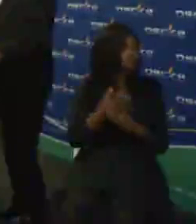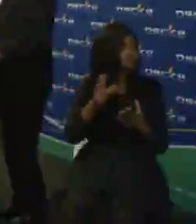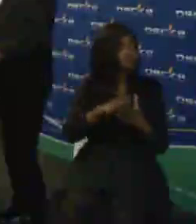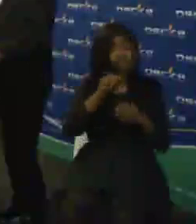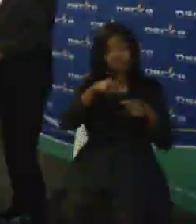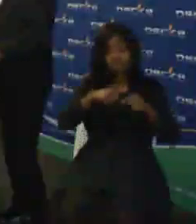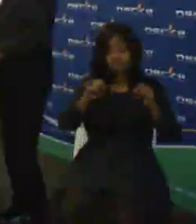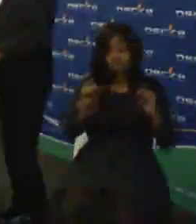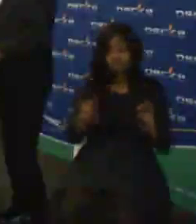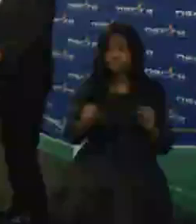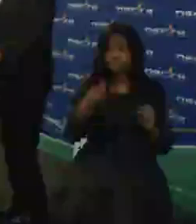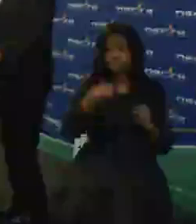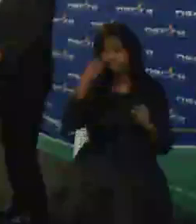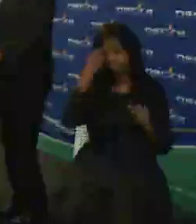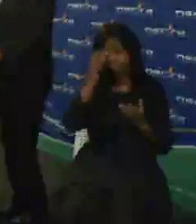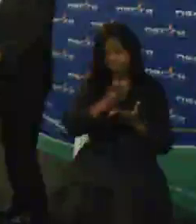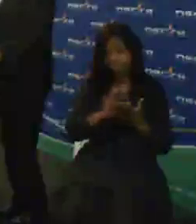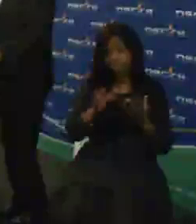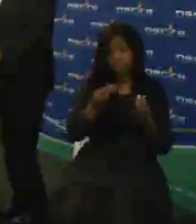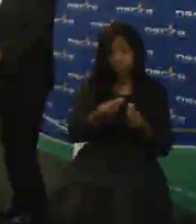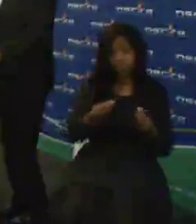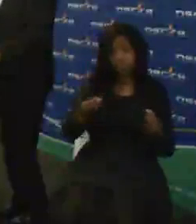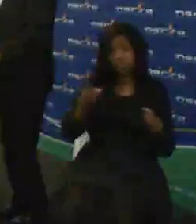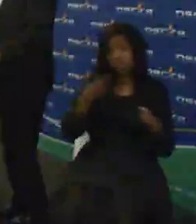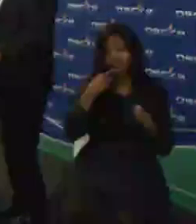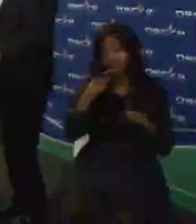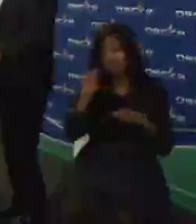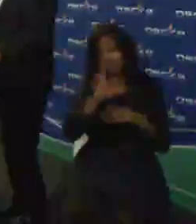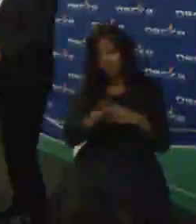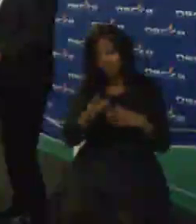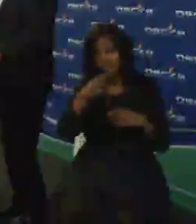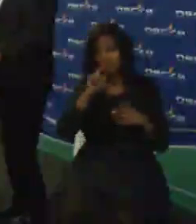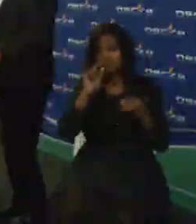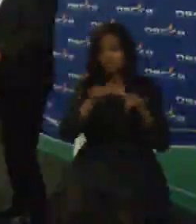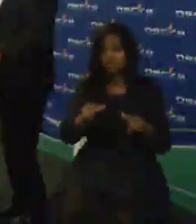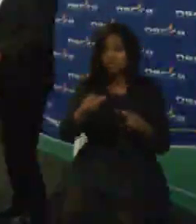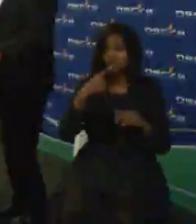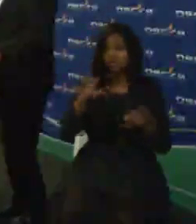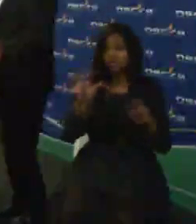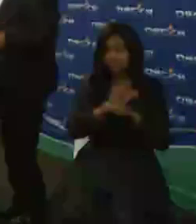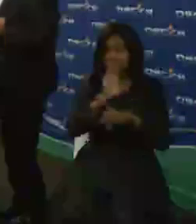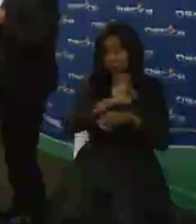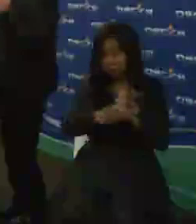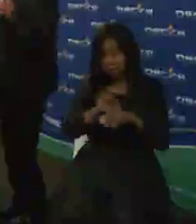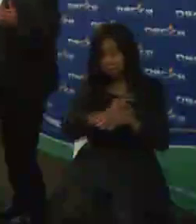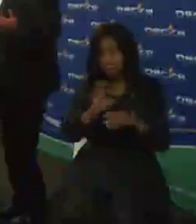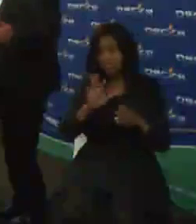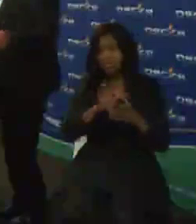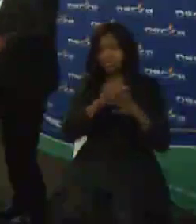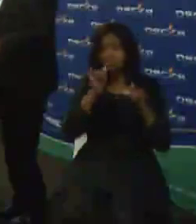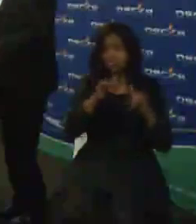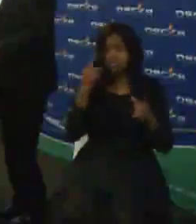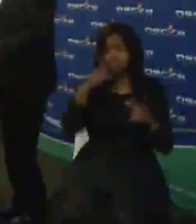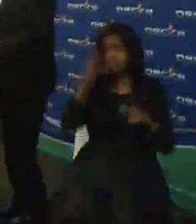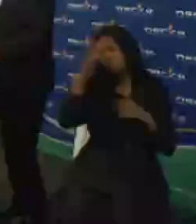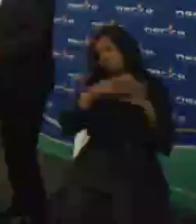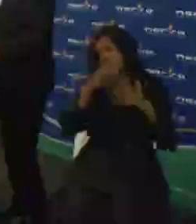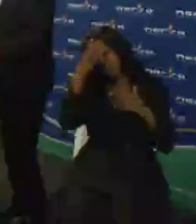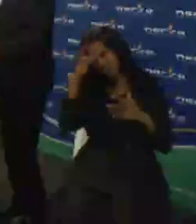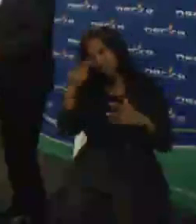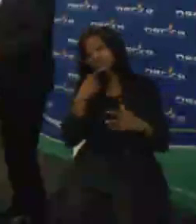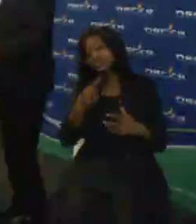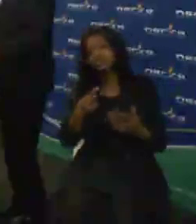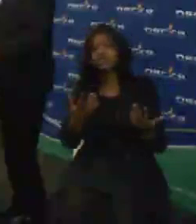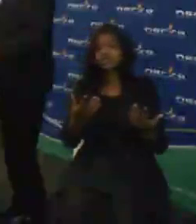And Chairperson, I think some of the sentiment was around, no, let's wait for the full plan, let's wait for whatever government is saying. And